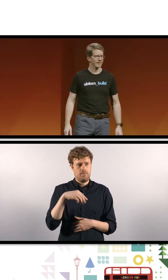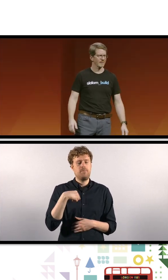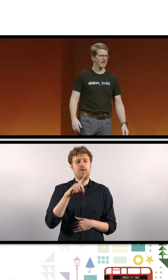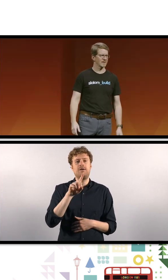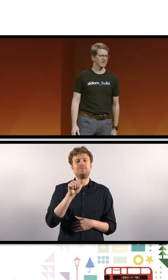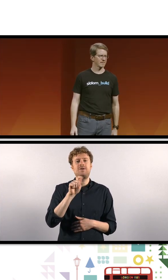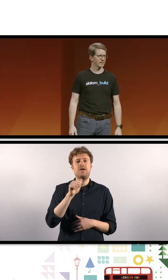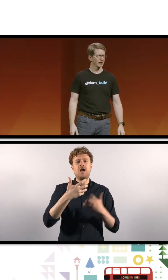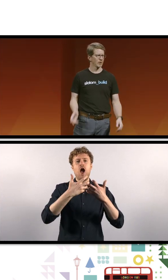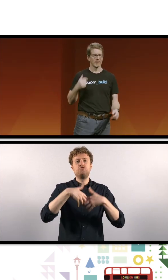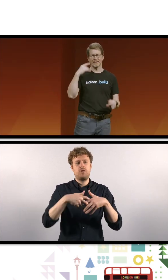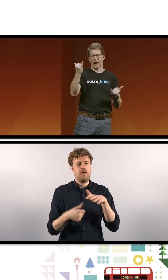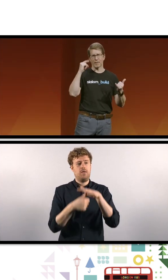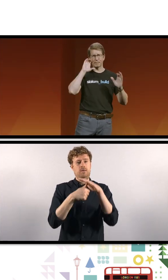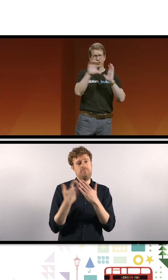gamut.